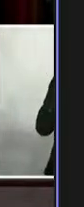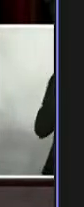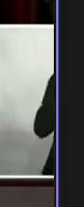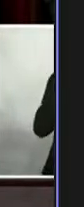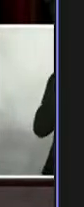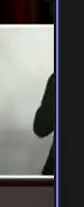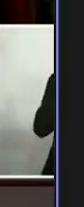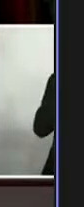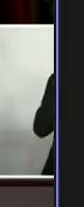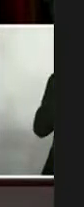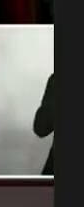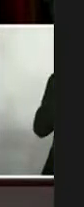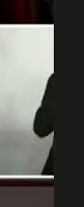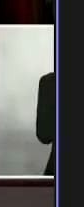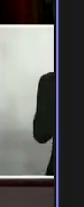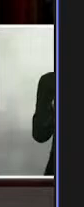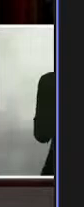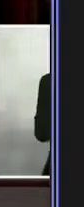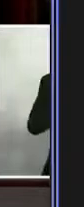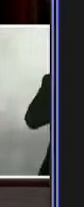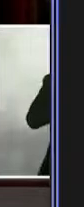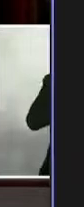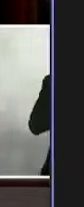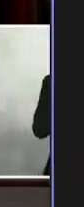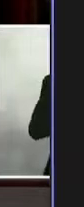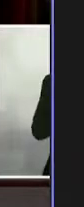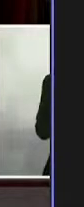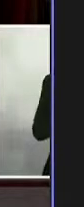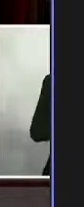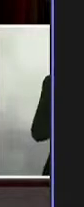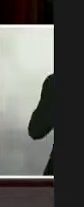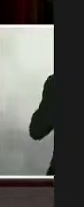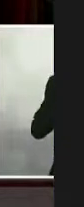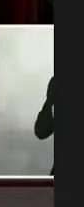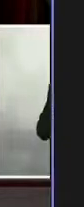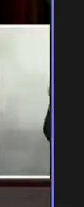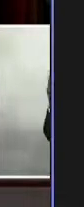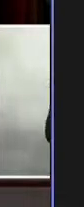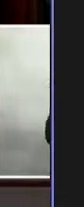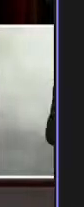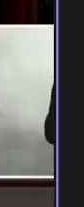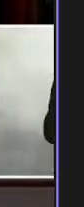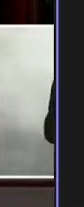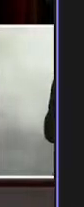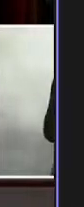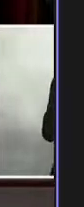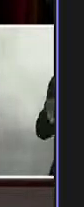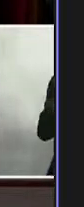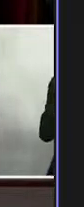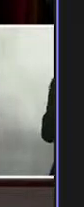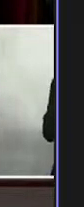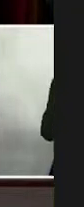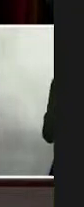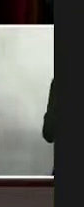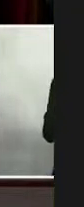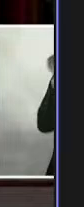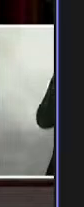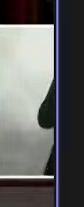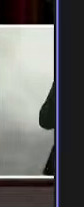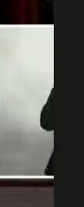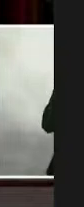see you can't stomach it. I withdraw. We still cannot hear you. That is deliberate then.